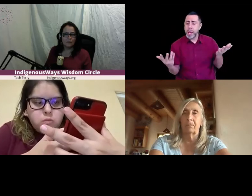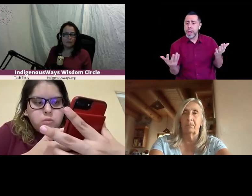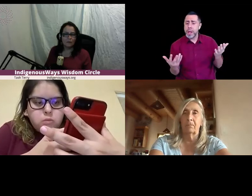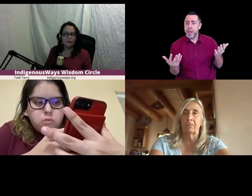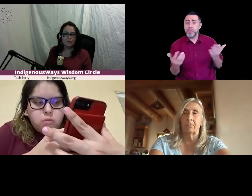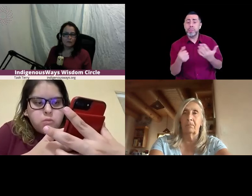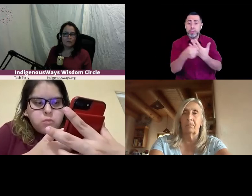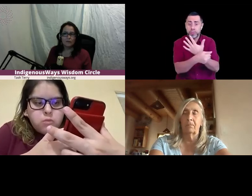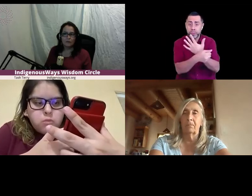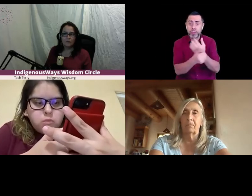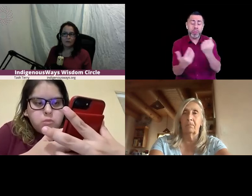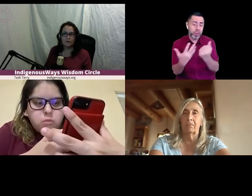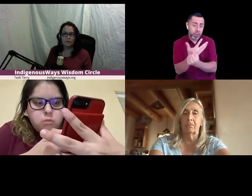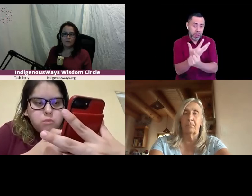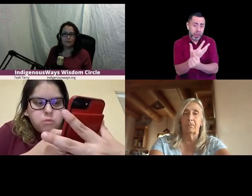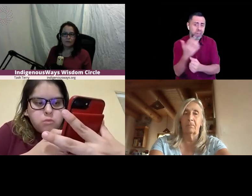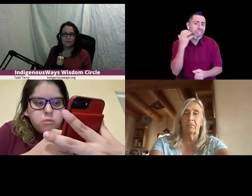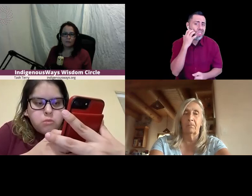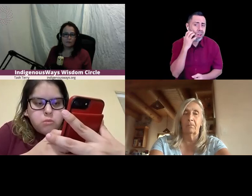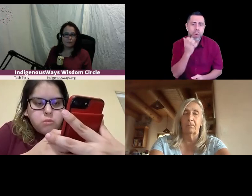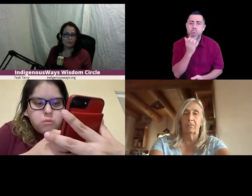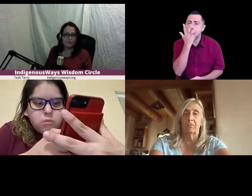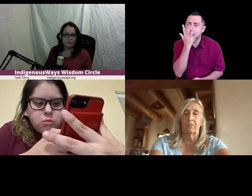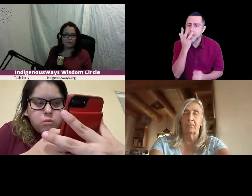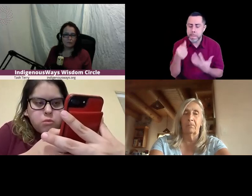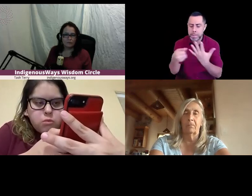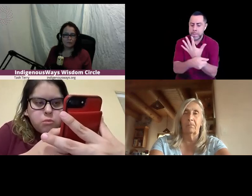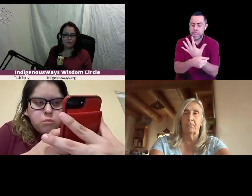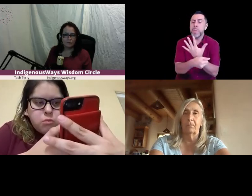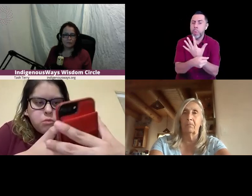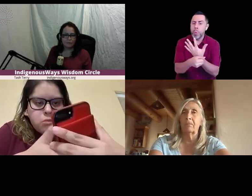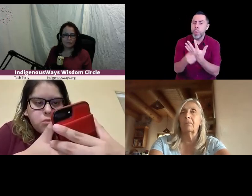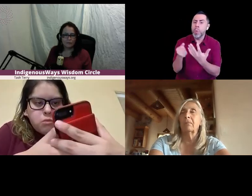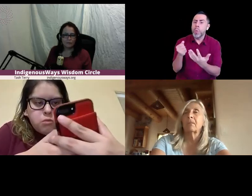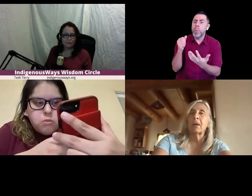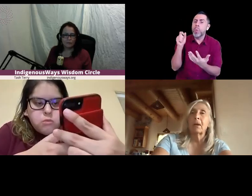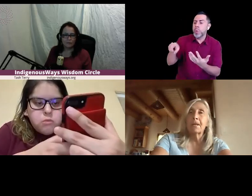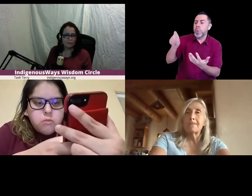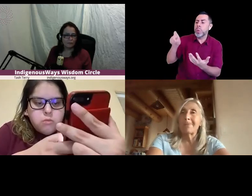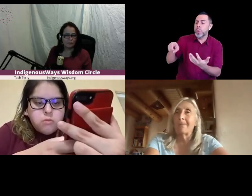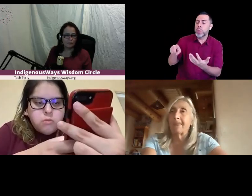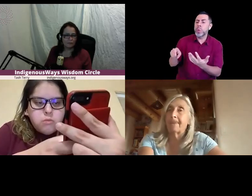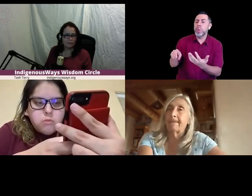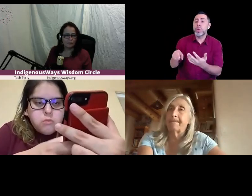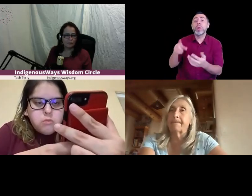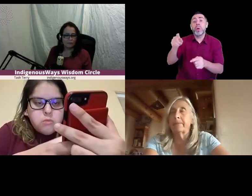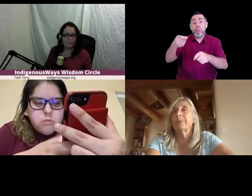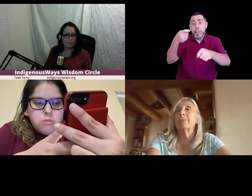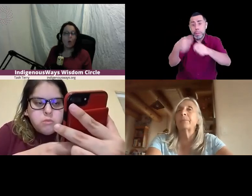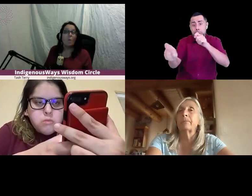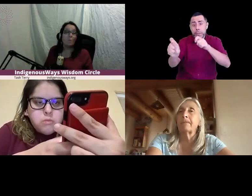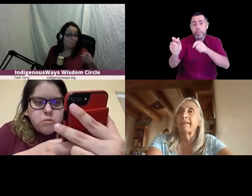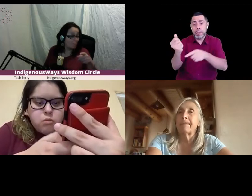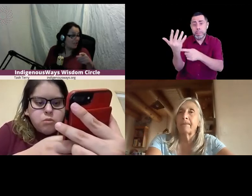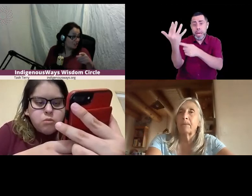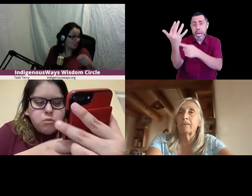Gloves to keep their hands warm is good. Even matches, because, you know, they